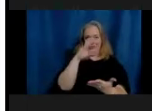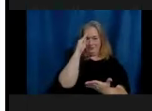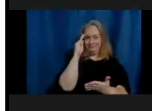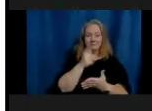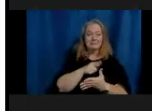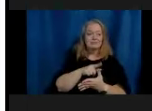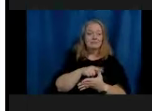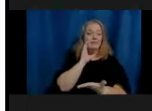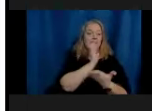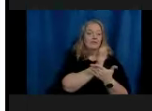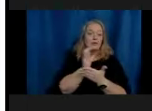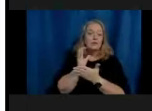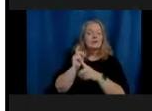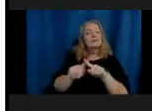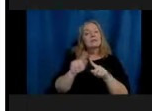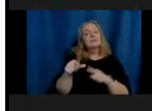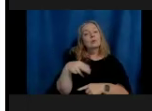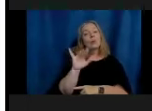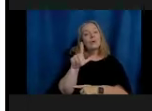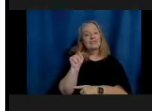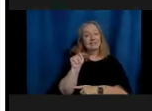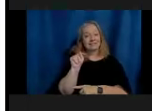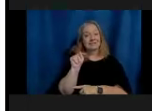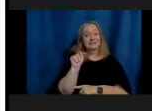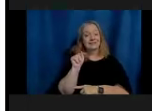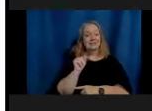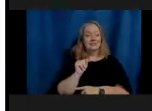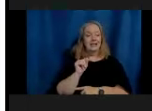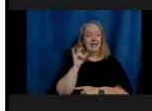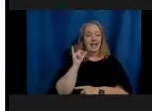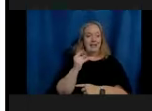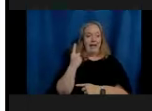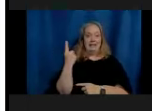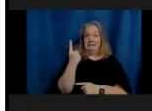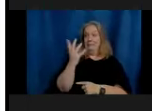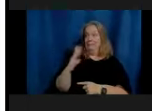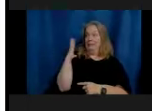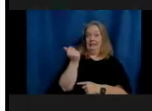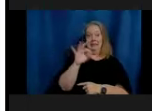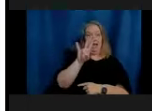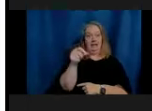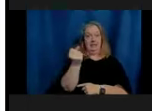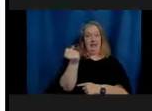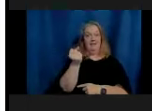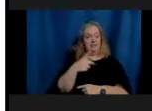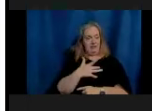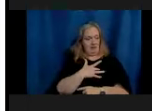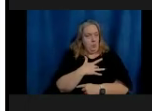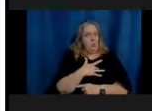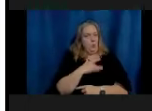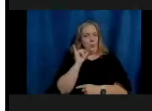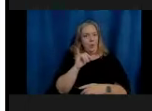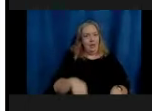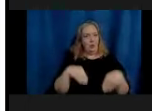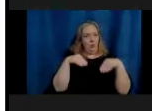photographs of different quilts that were of note to somebody in the 70s that probably was like in their family. I